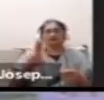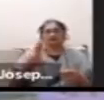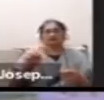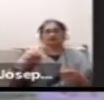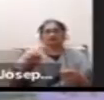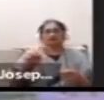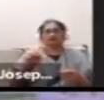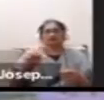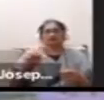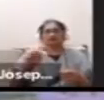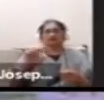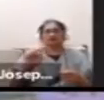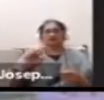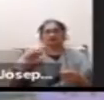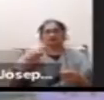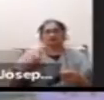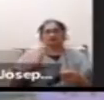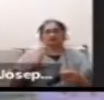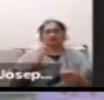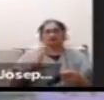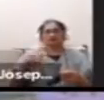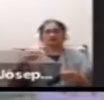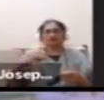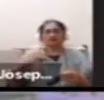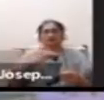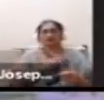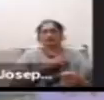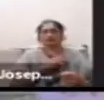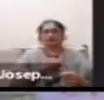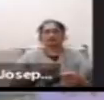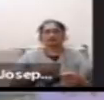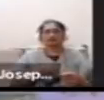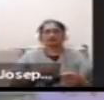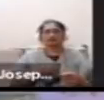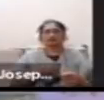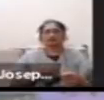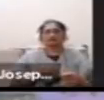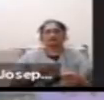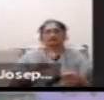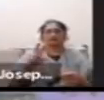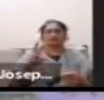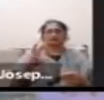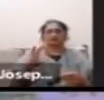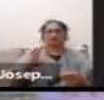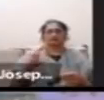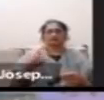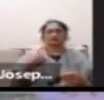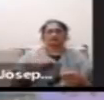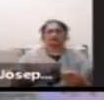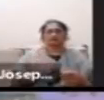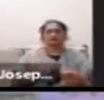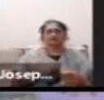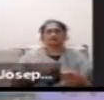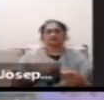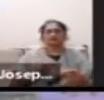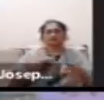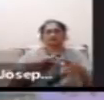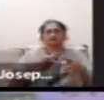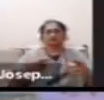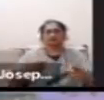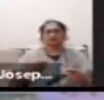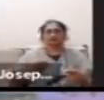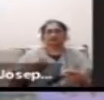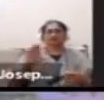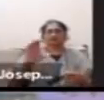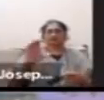here just yet. We have Council Member Tony Trembley from Camarillo,